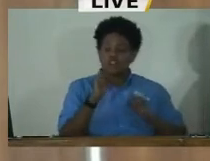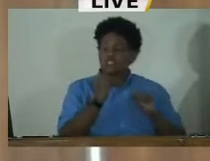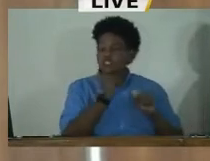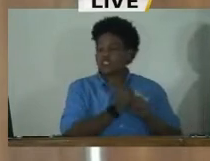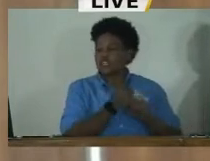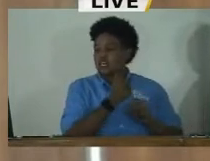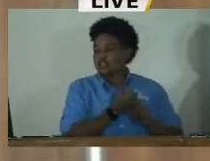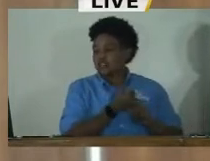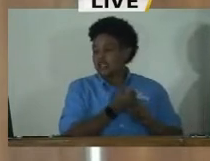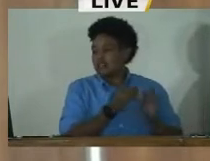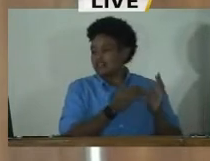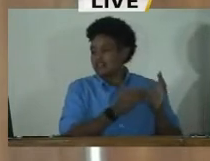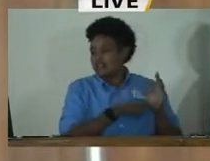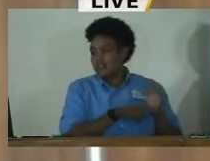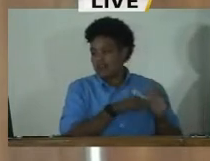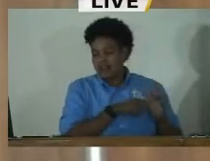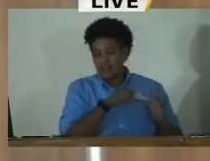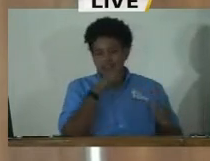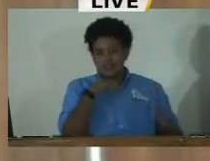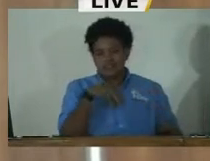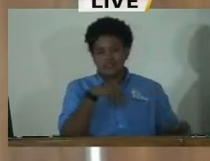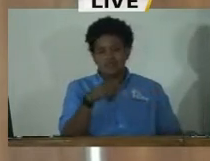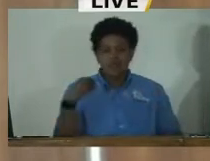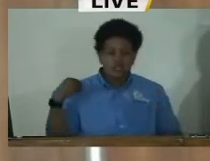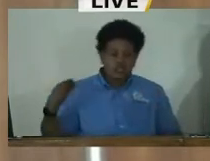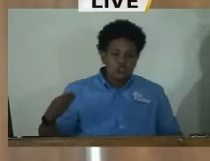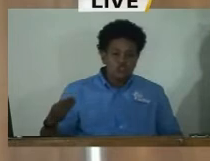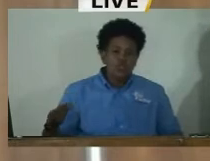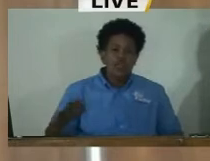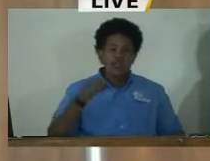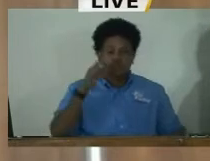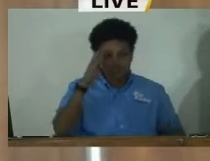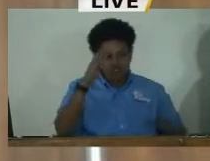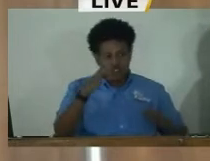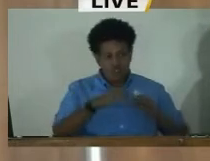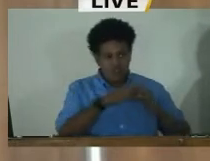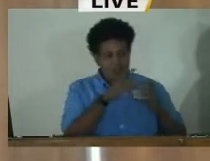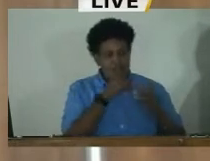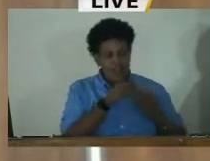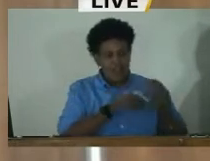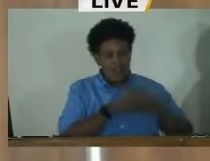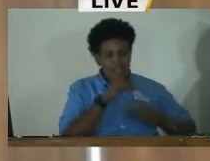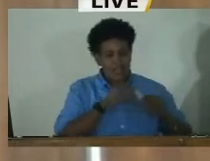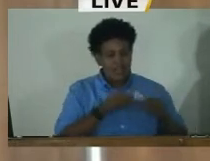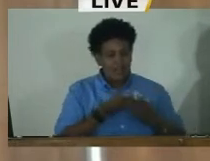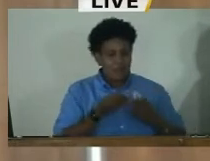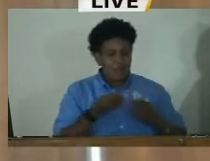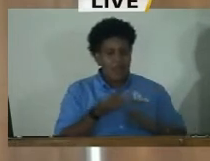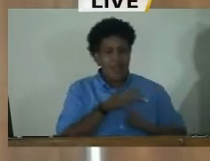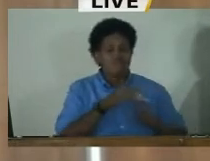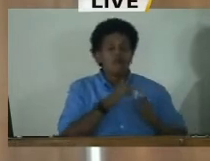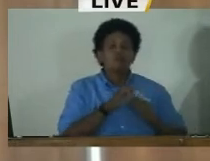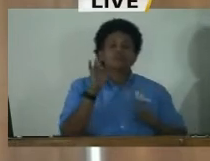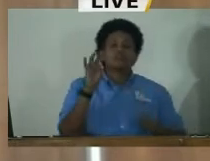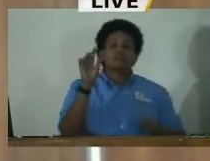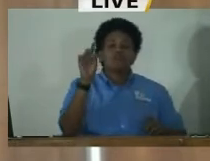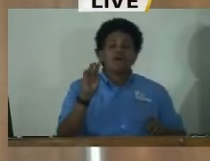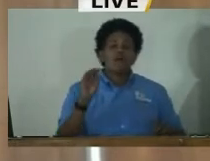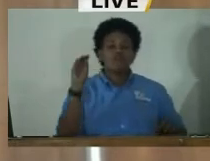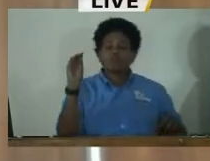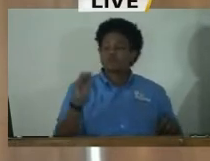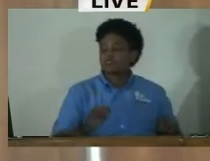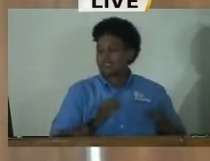40-year deficit spending trend to create an economic environment with a